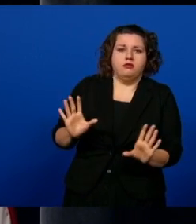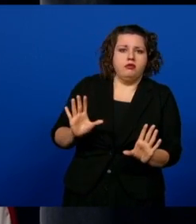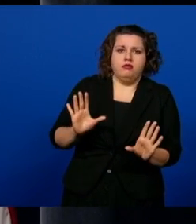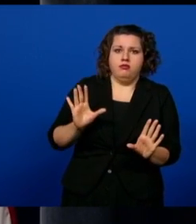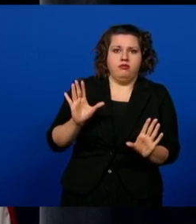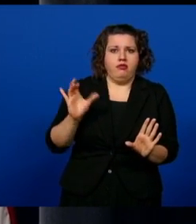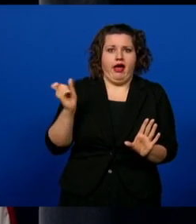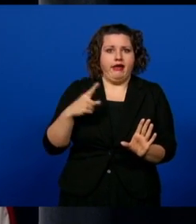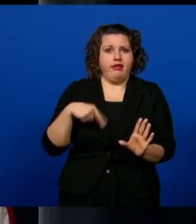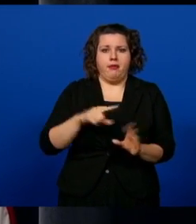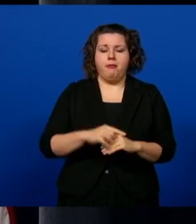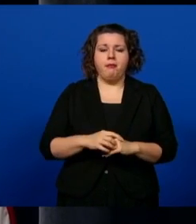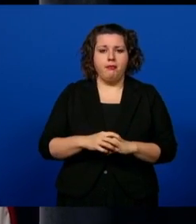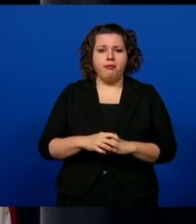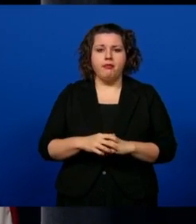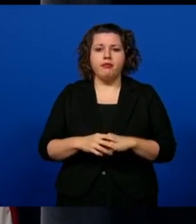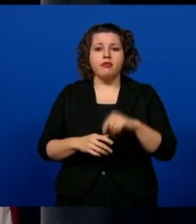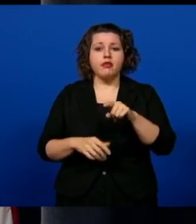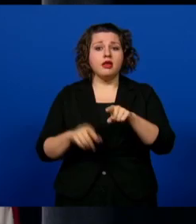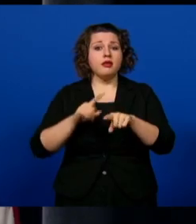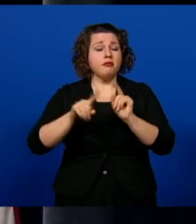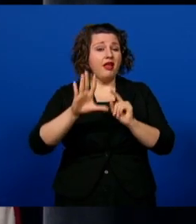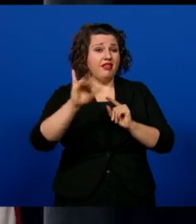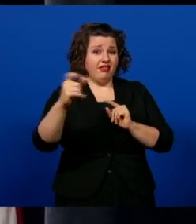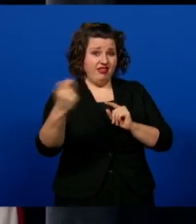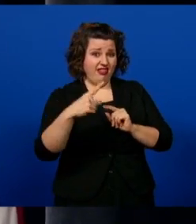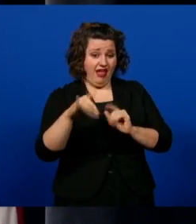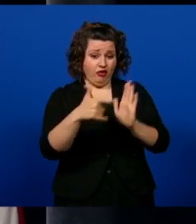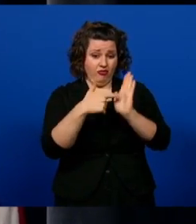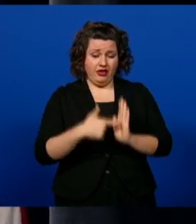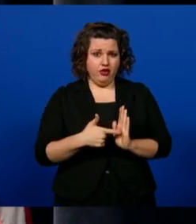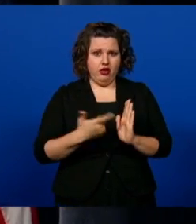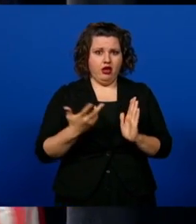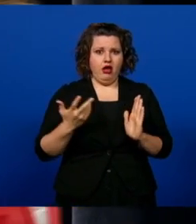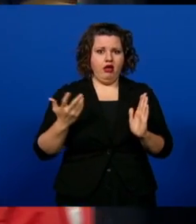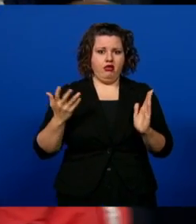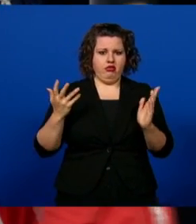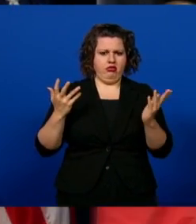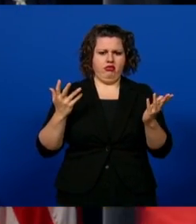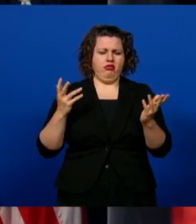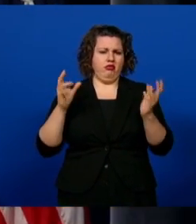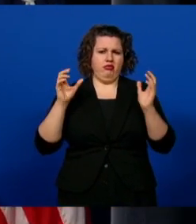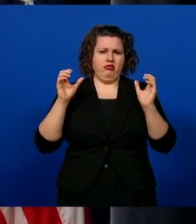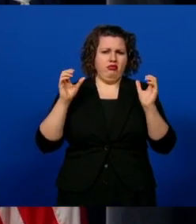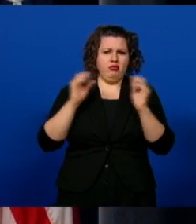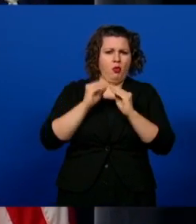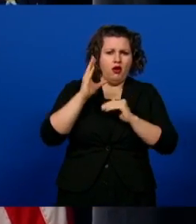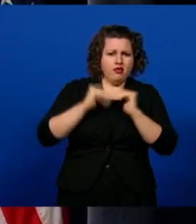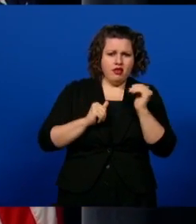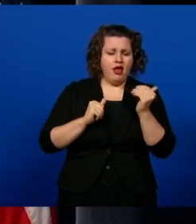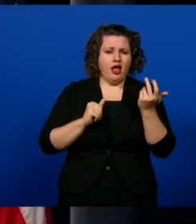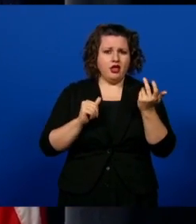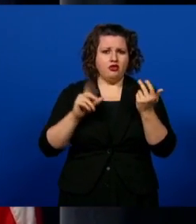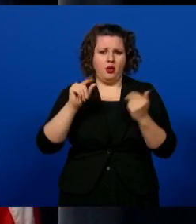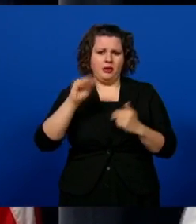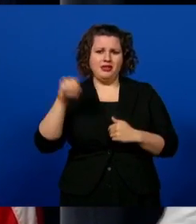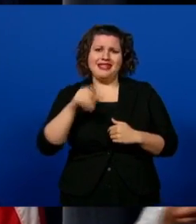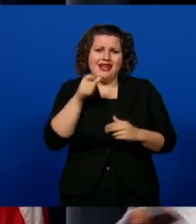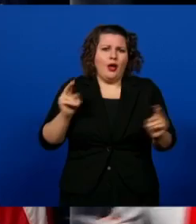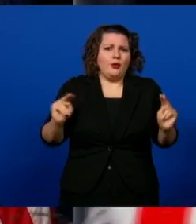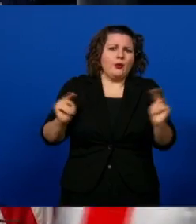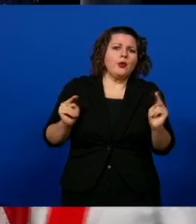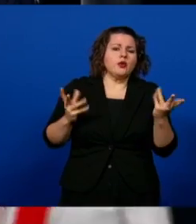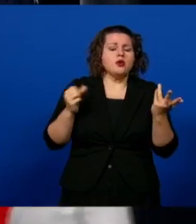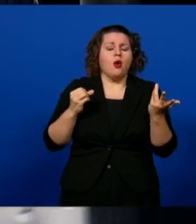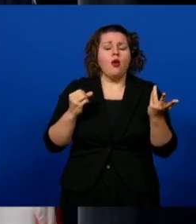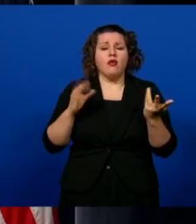towards them. But is this a subjective criteria then? If it can be more than 20%, but, well, the community